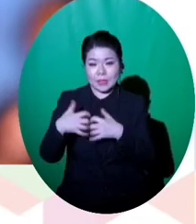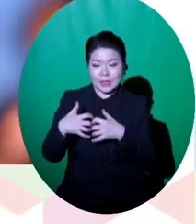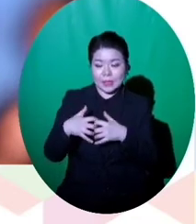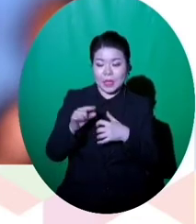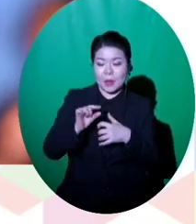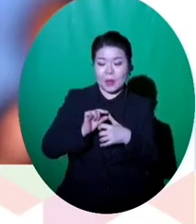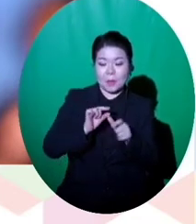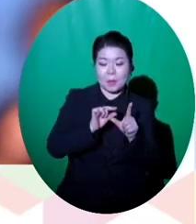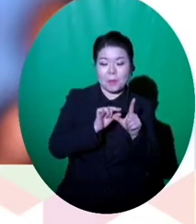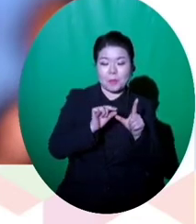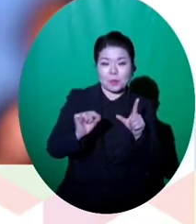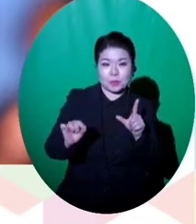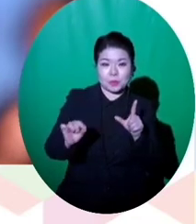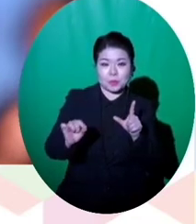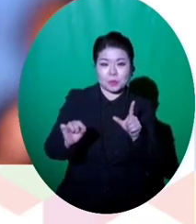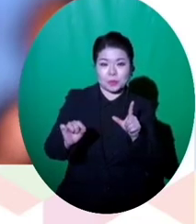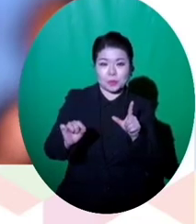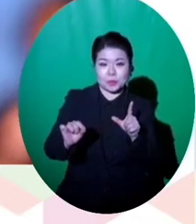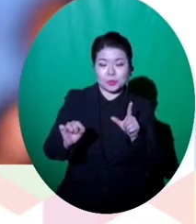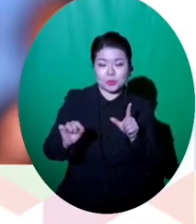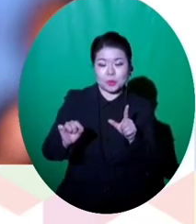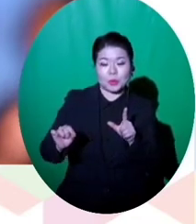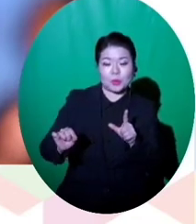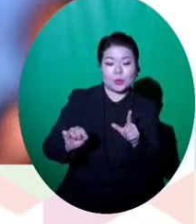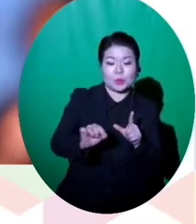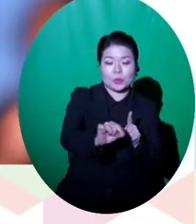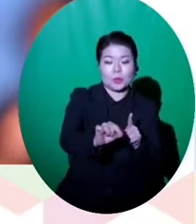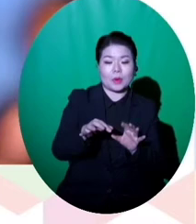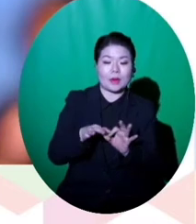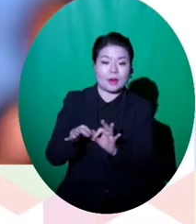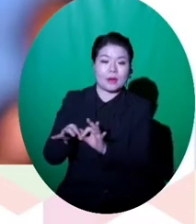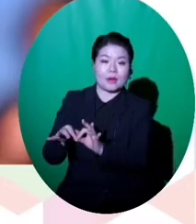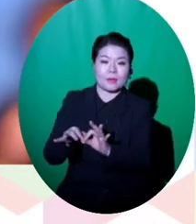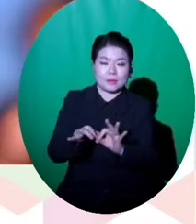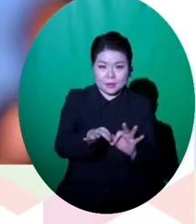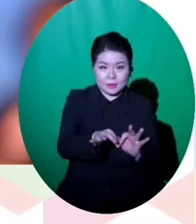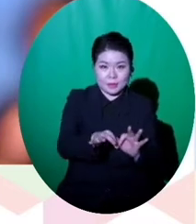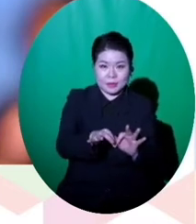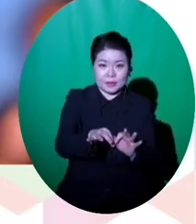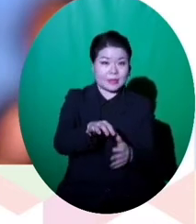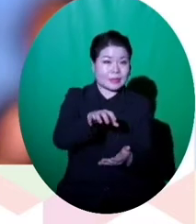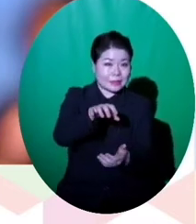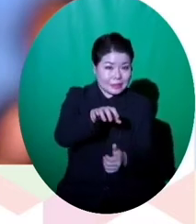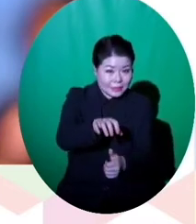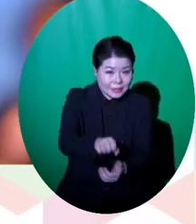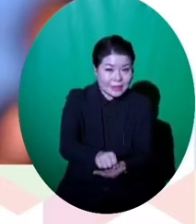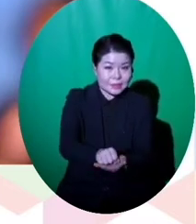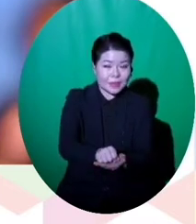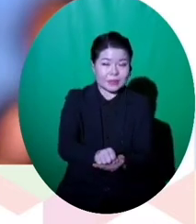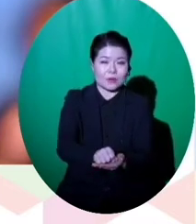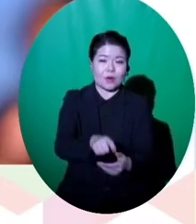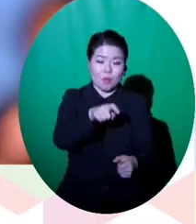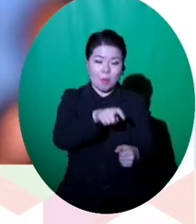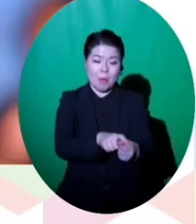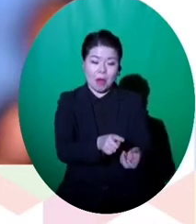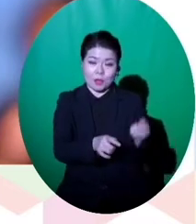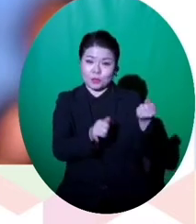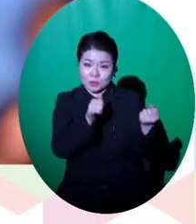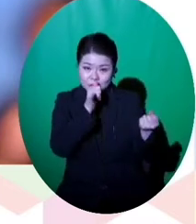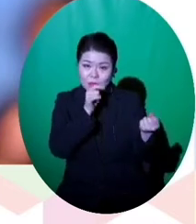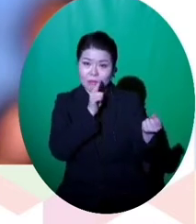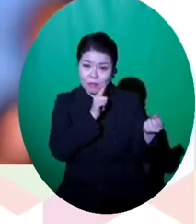and also building things, like technical things that reflect the vision of decentralization and also